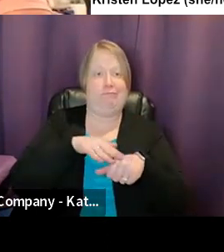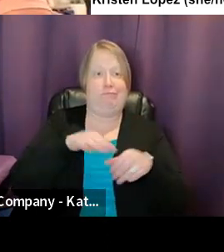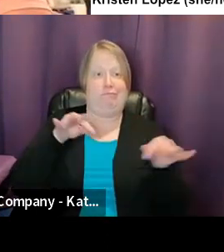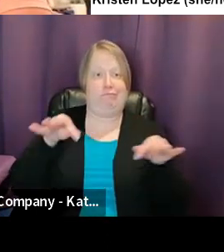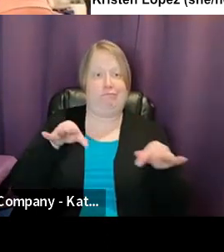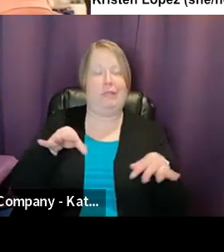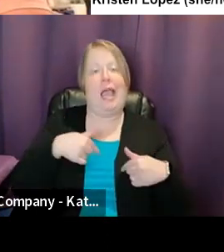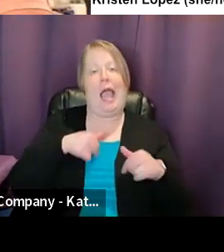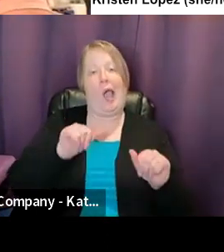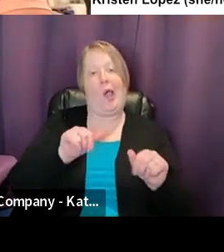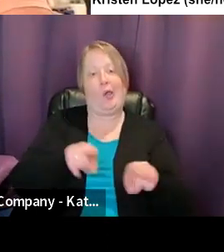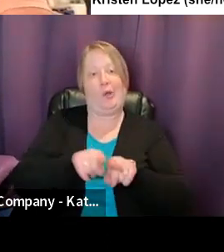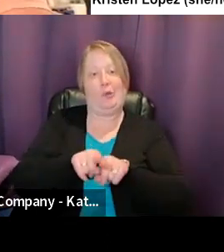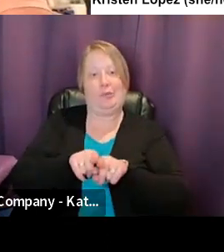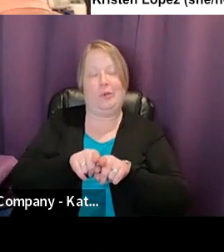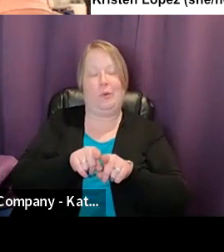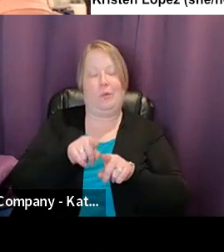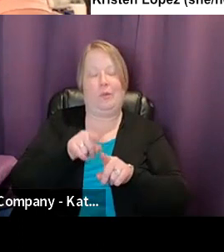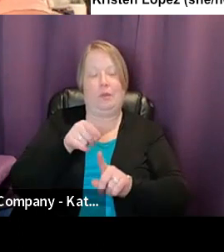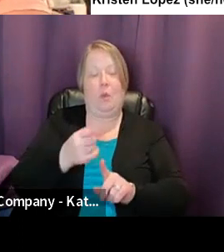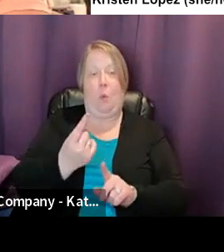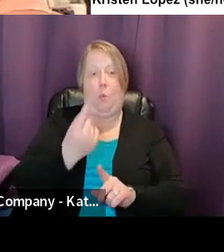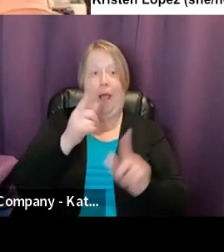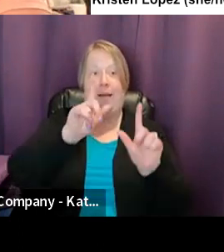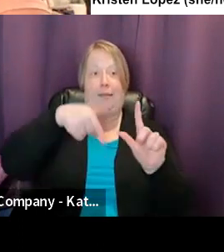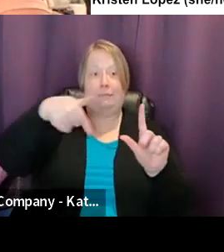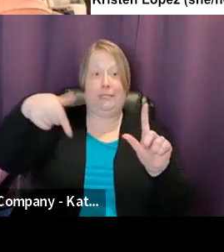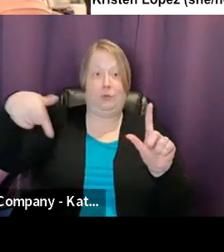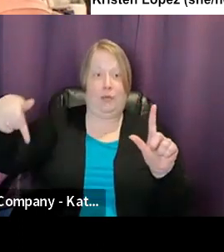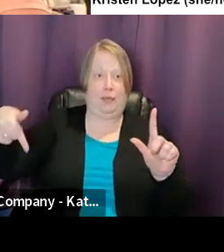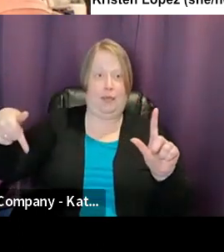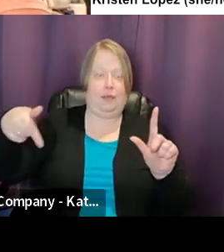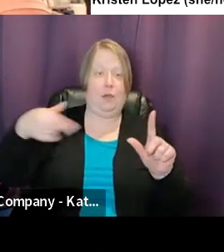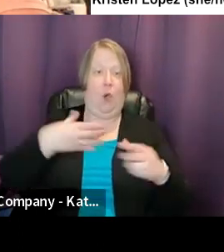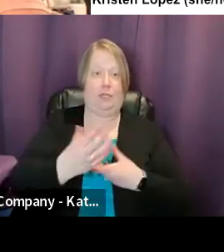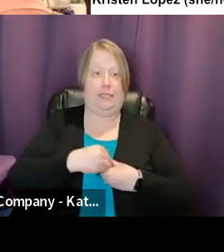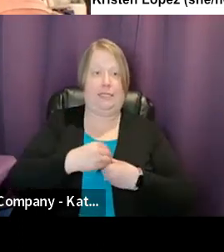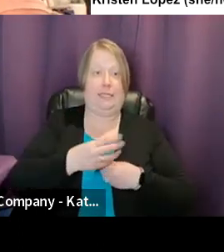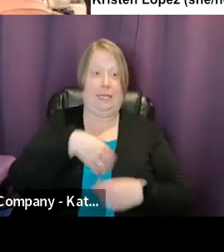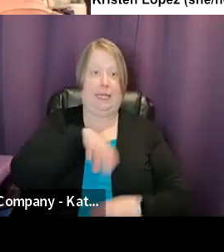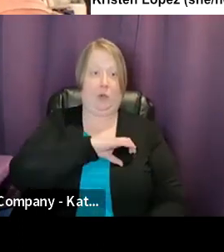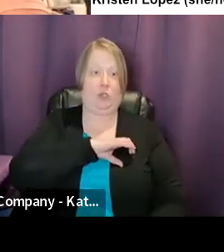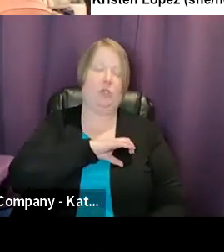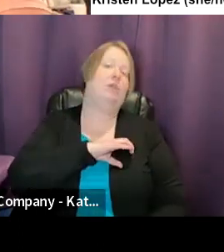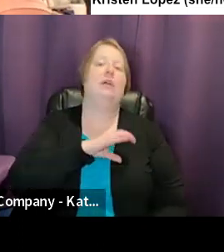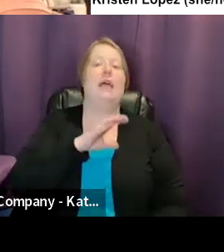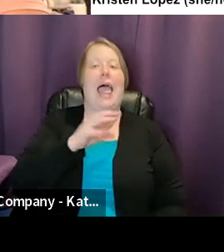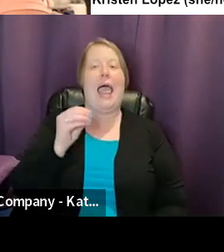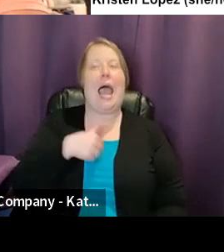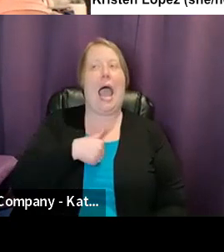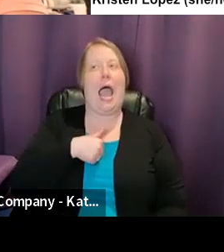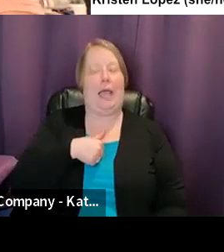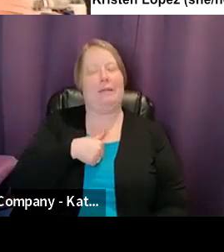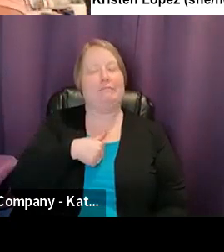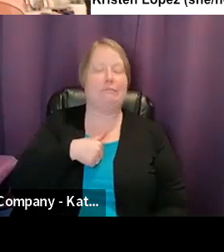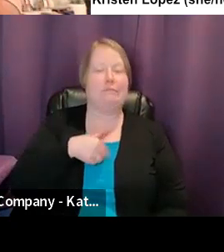can also put out, there was one LGBTQIA autistic character, and I guess, I mean, I'm pretty sure